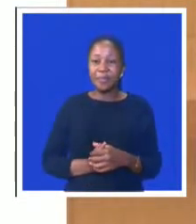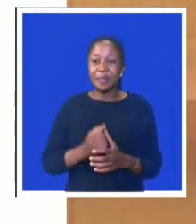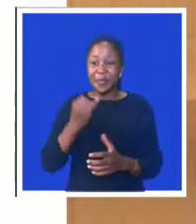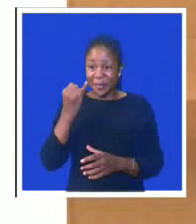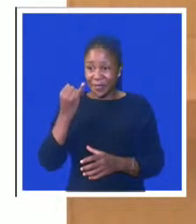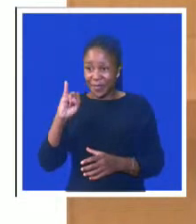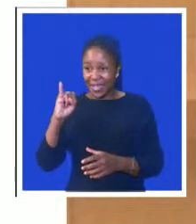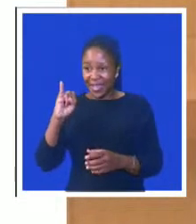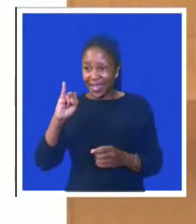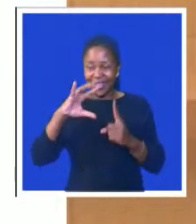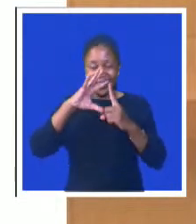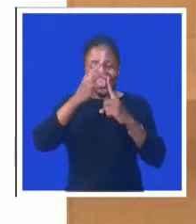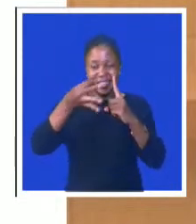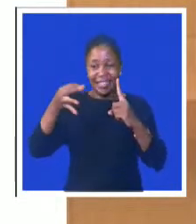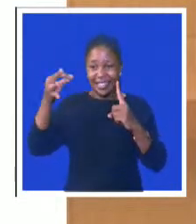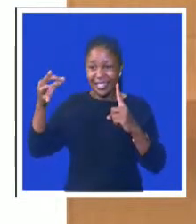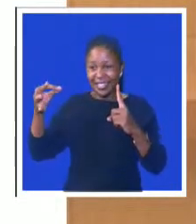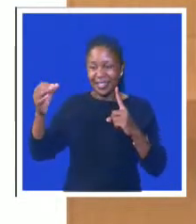mother